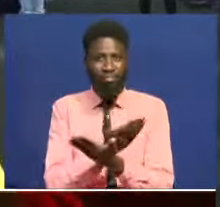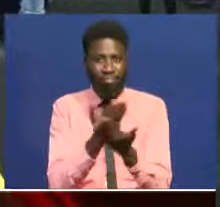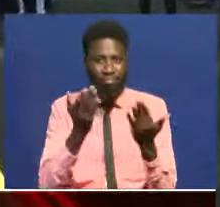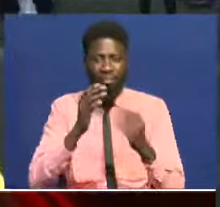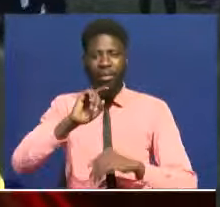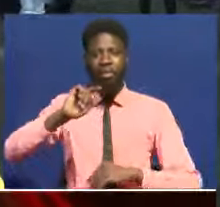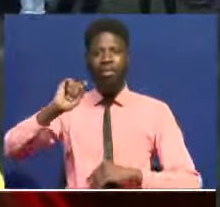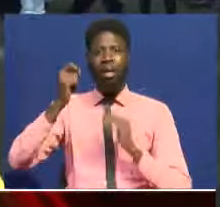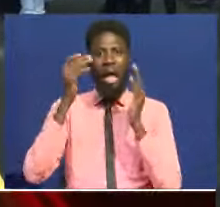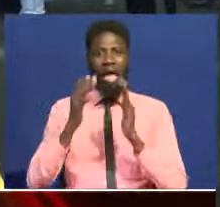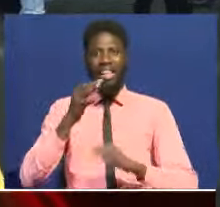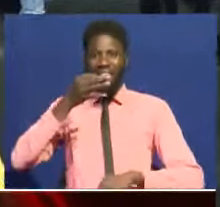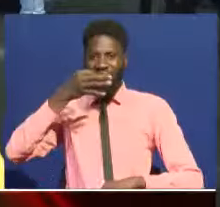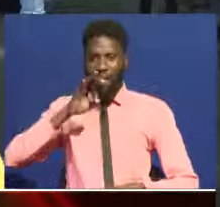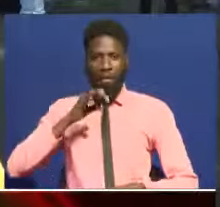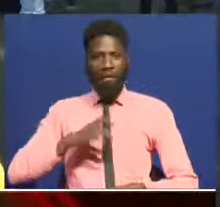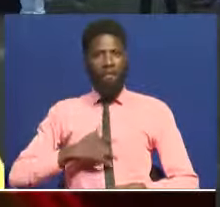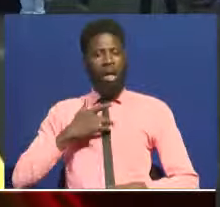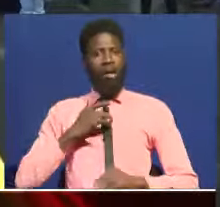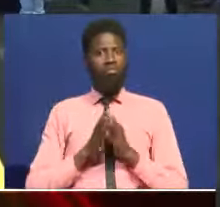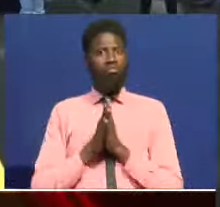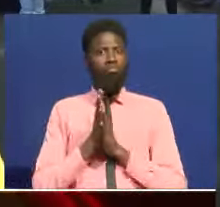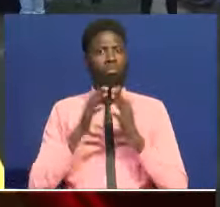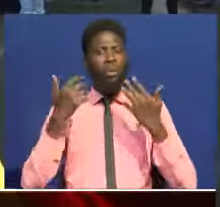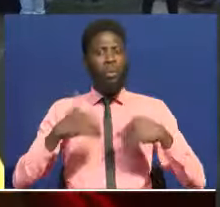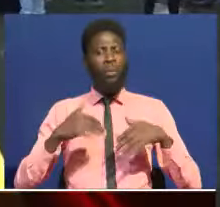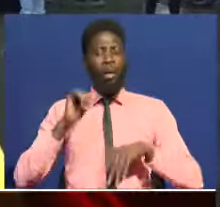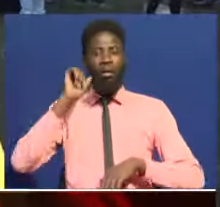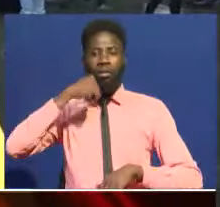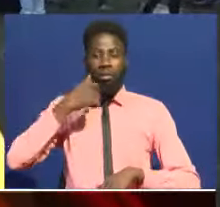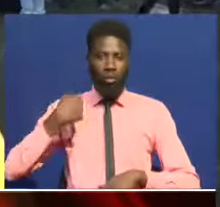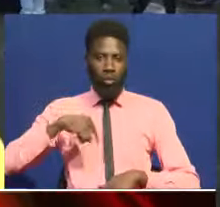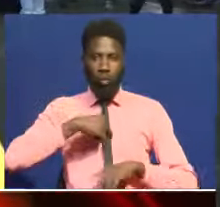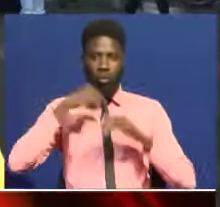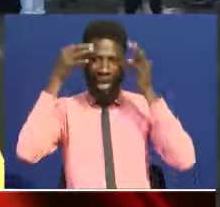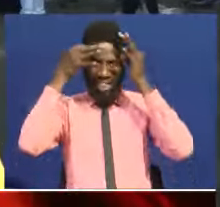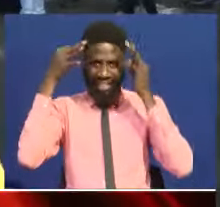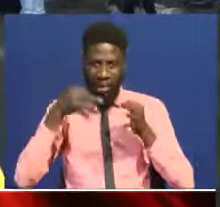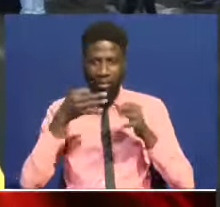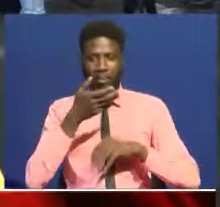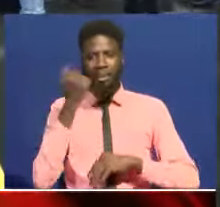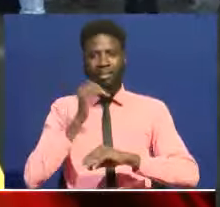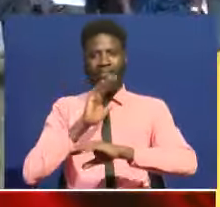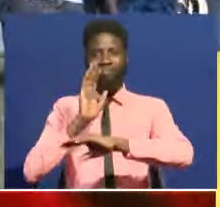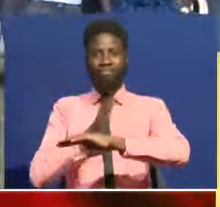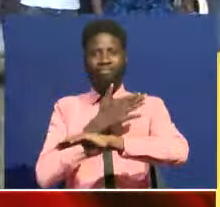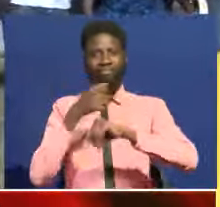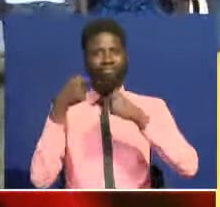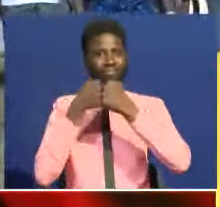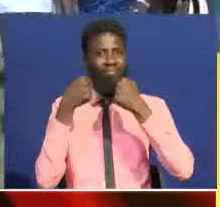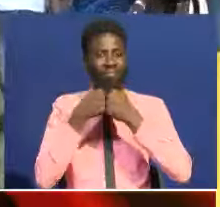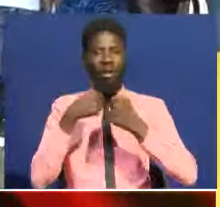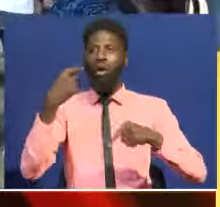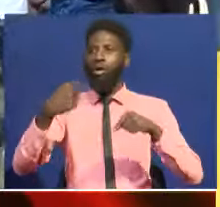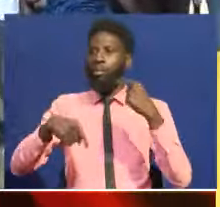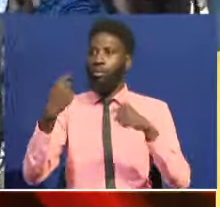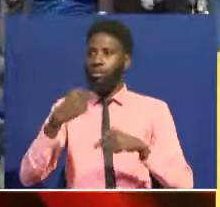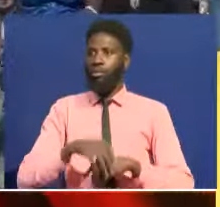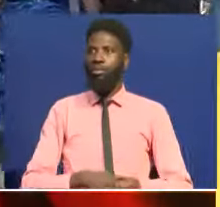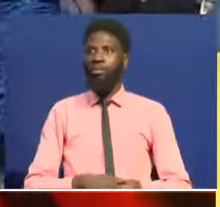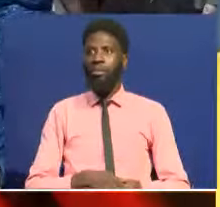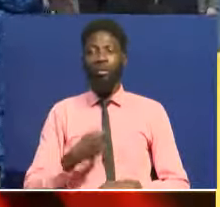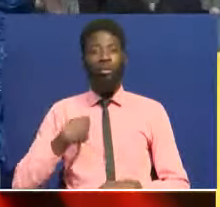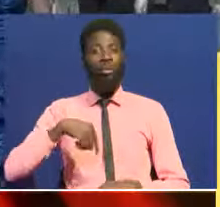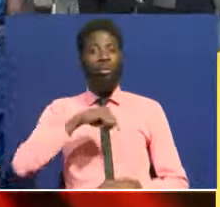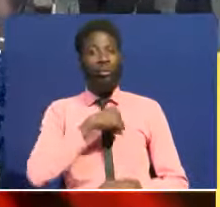the Kenyans who speak French, and we decided that we wanted to have a contest, a singing contest. So indeed we